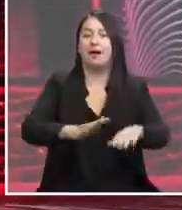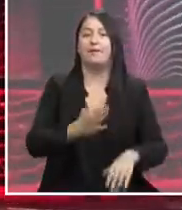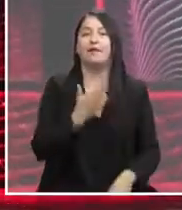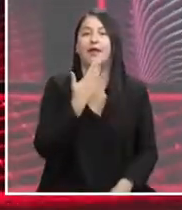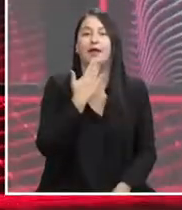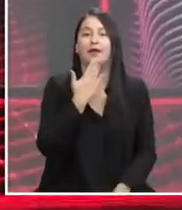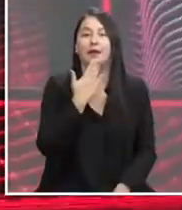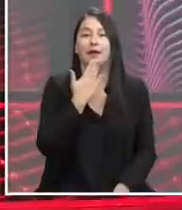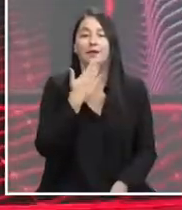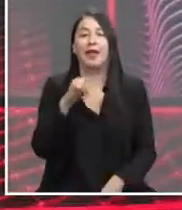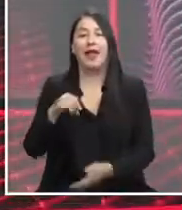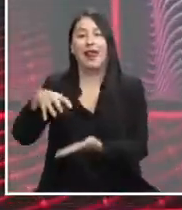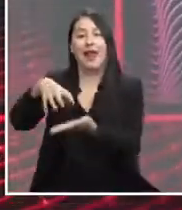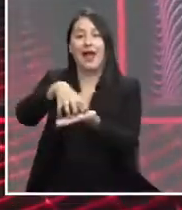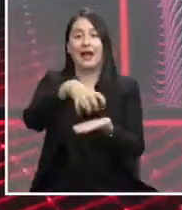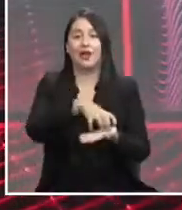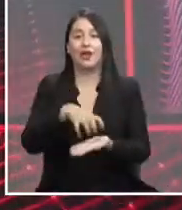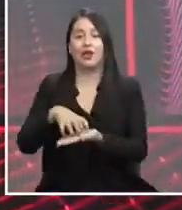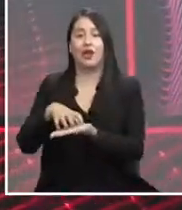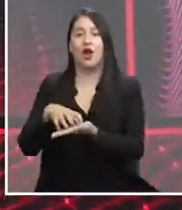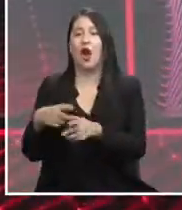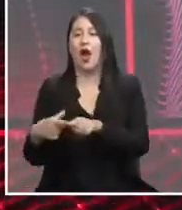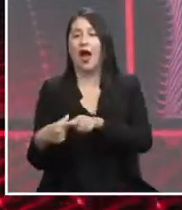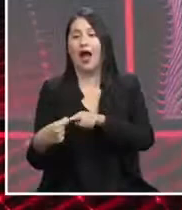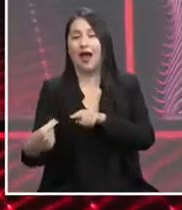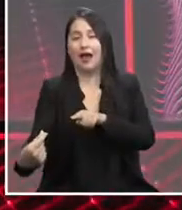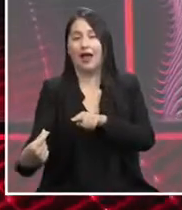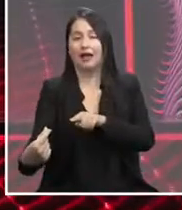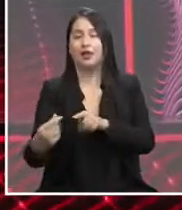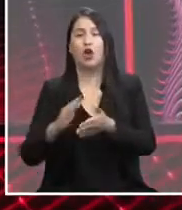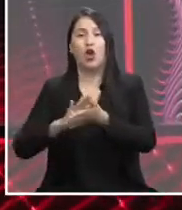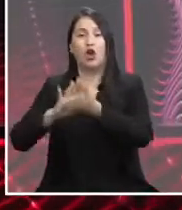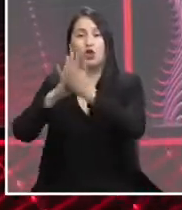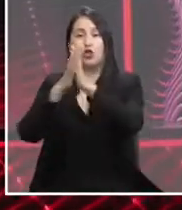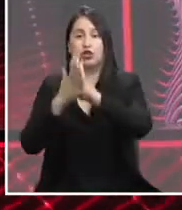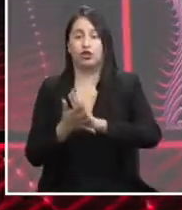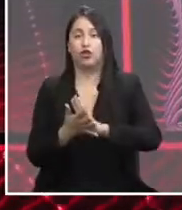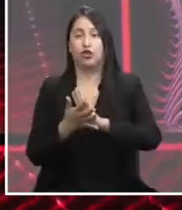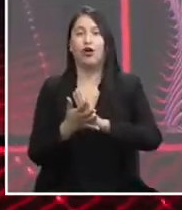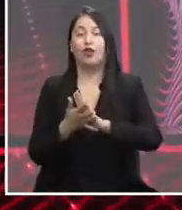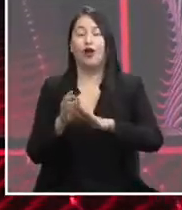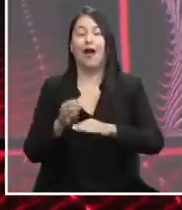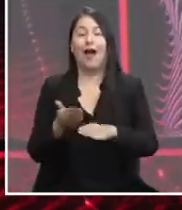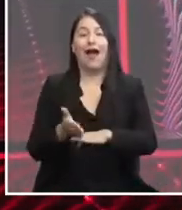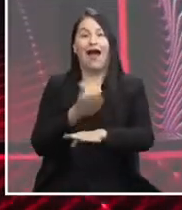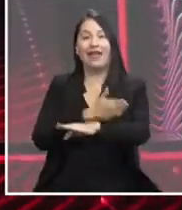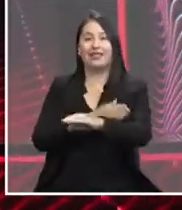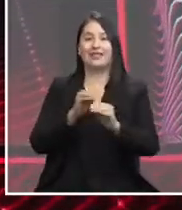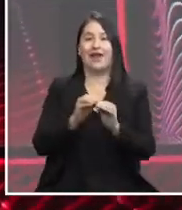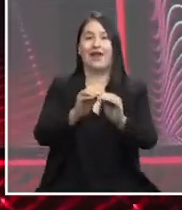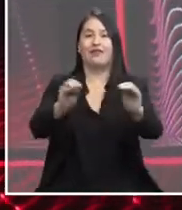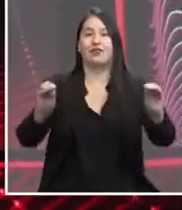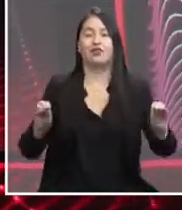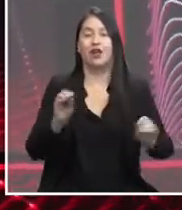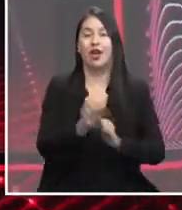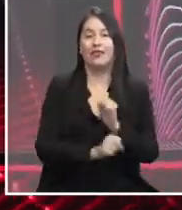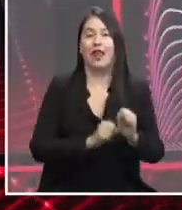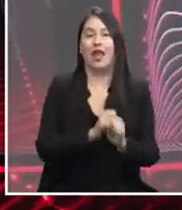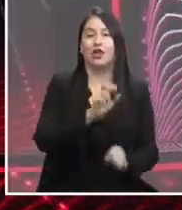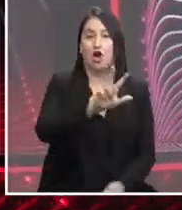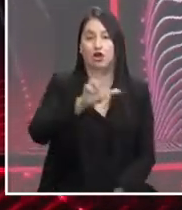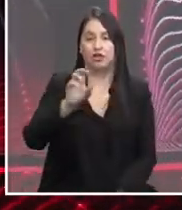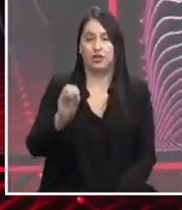in the 1980s. The language had shifted from a discussion of the scientific phenomena of warming